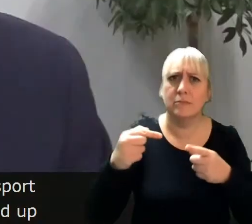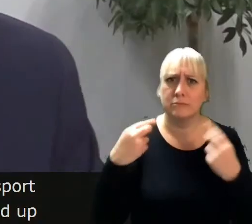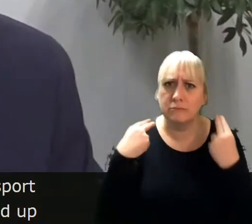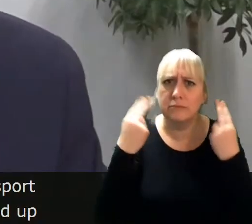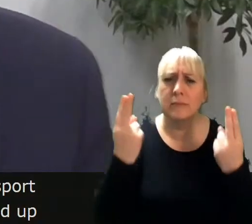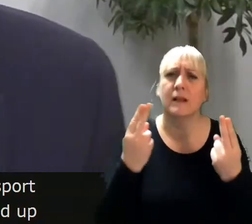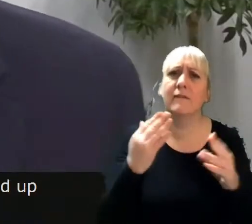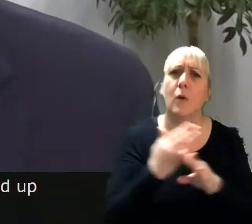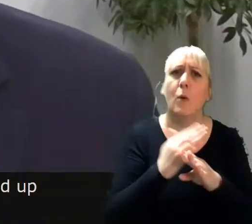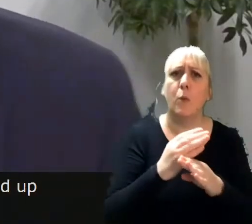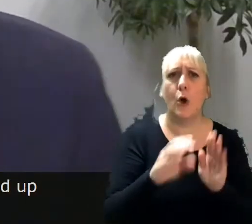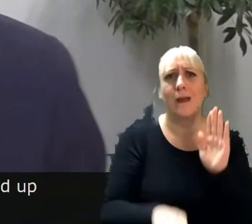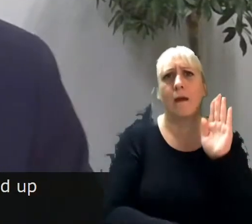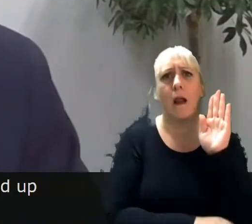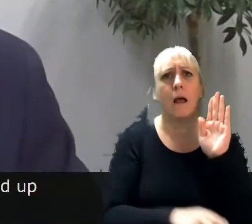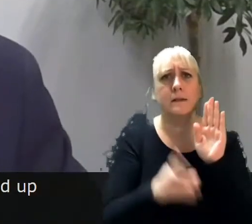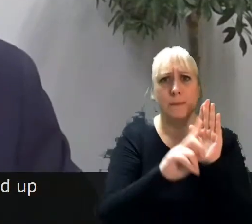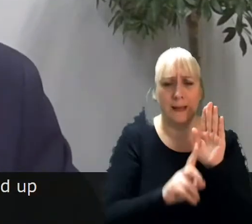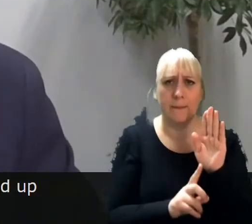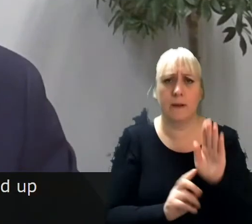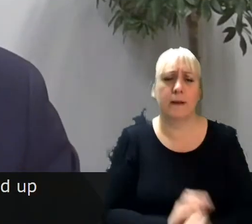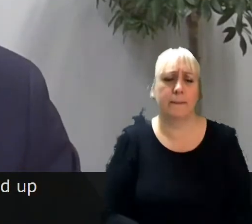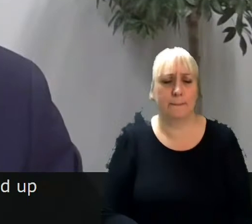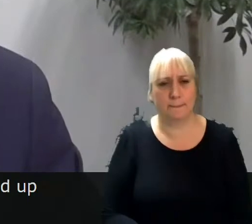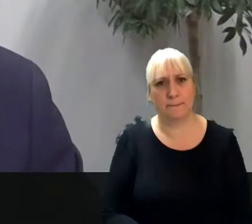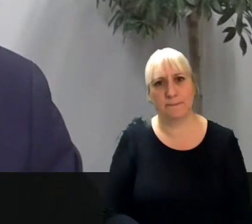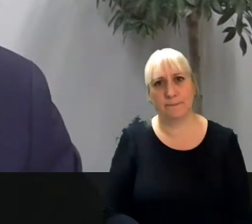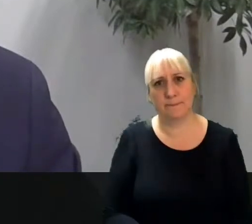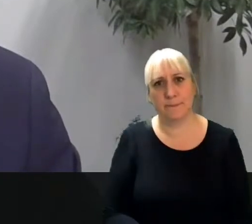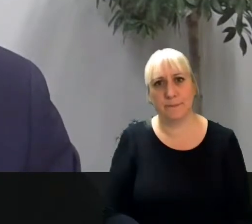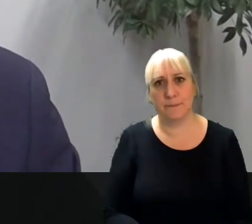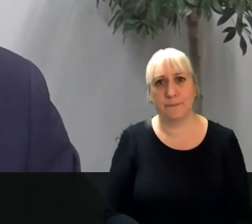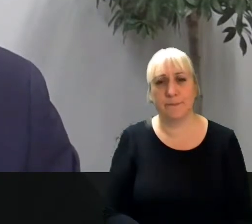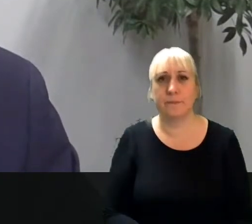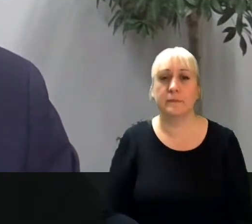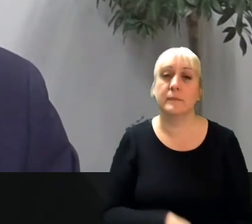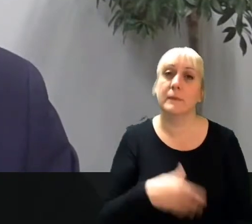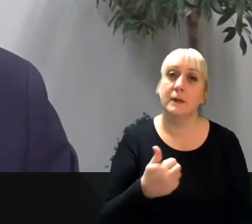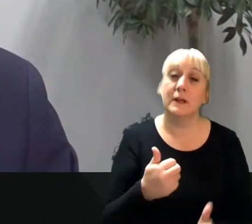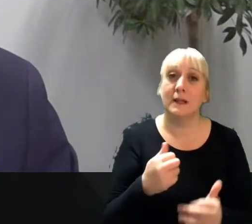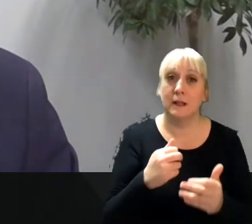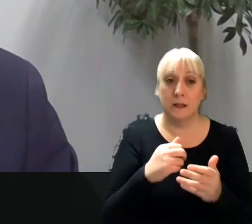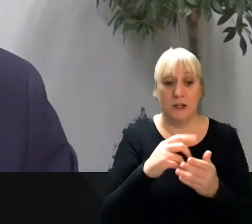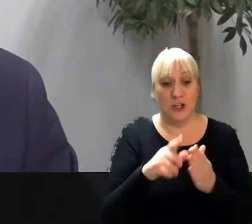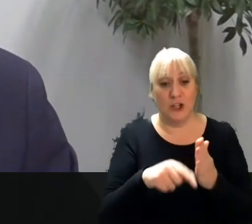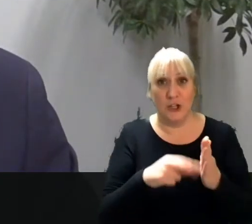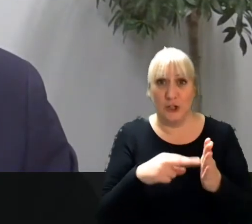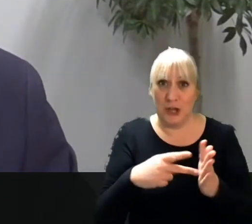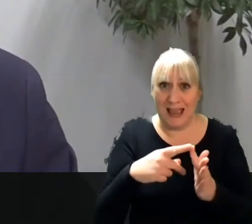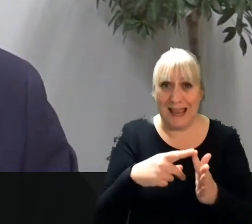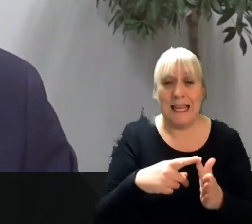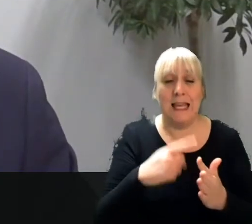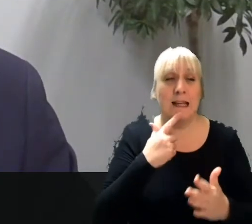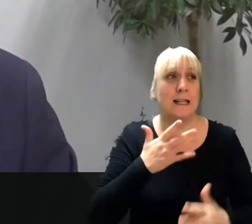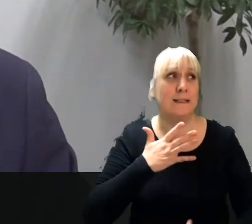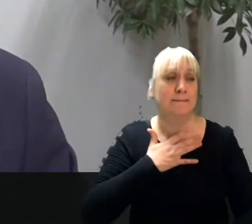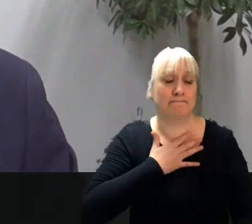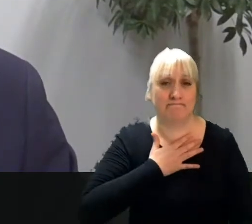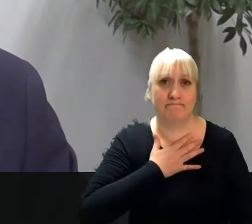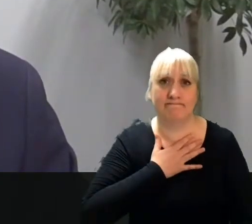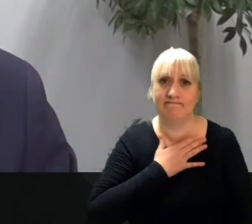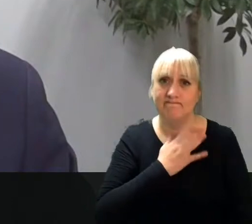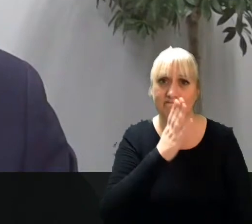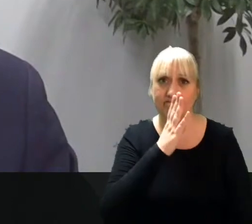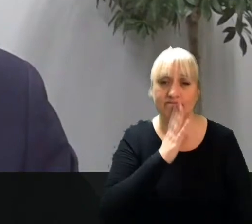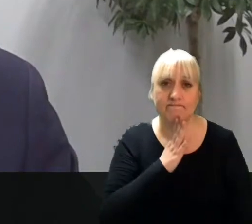Thank you. So Jane, firstly, it is heartbreaking that your colleagues have lost their lives in the numbers